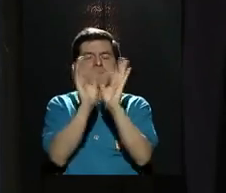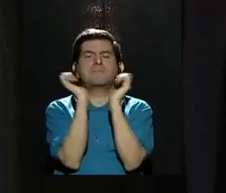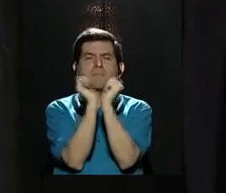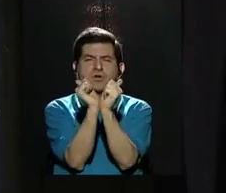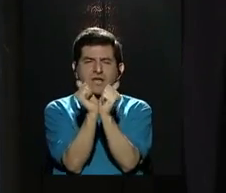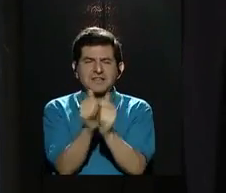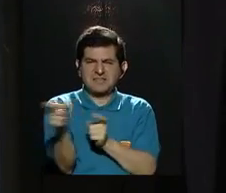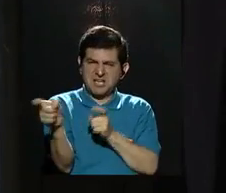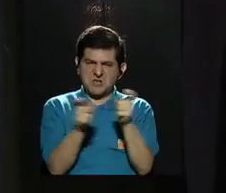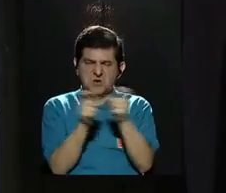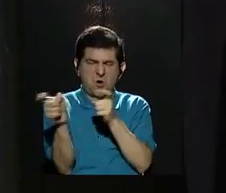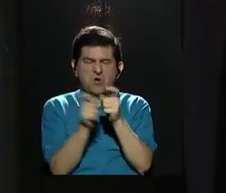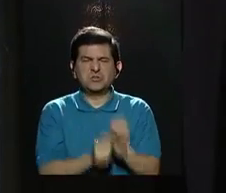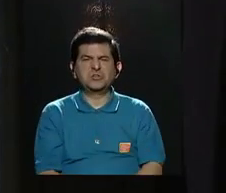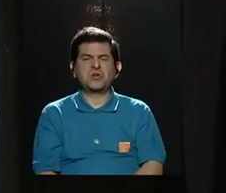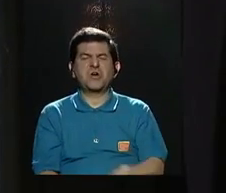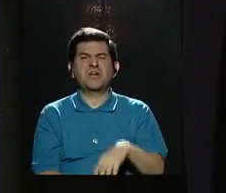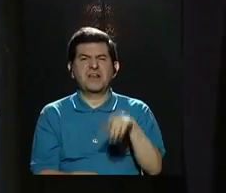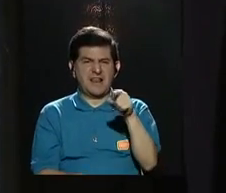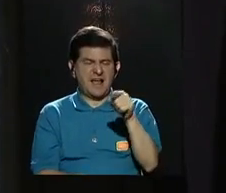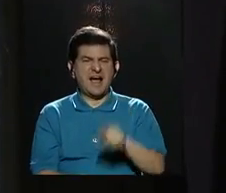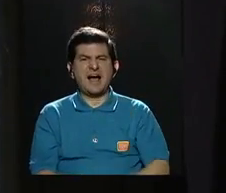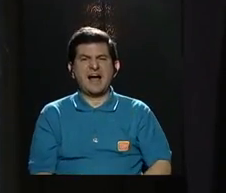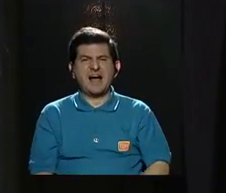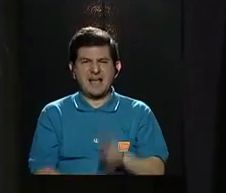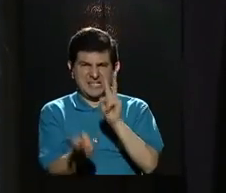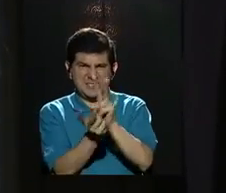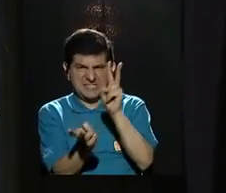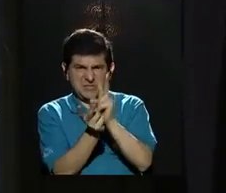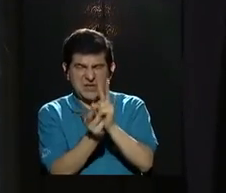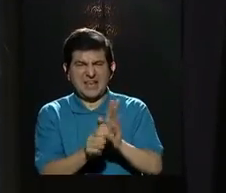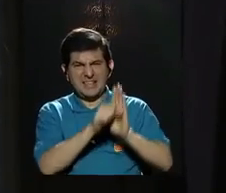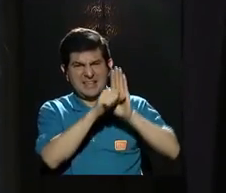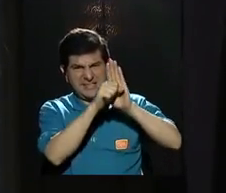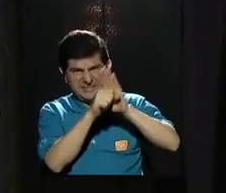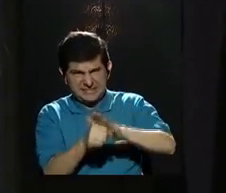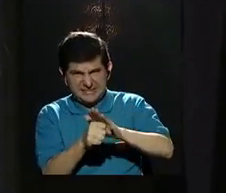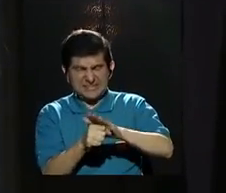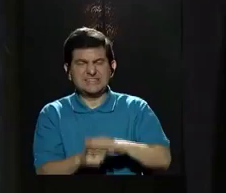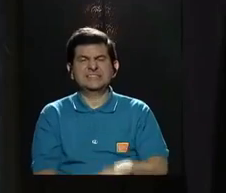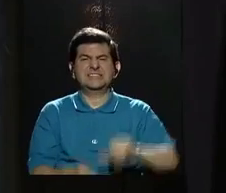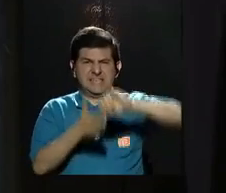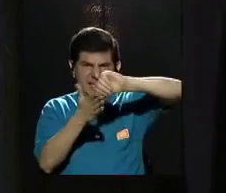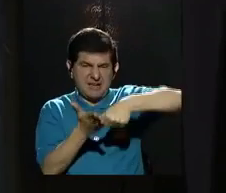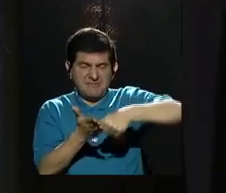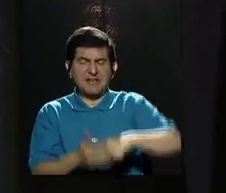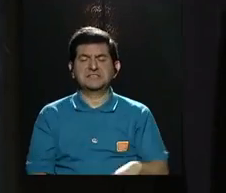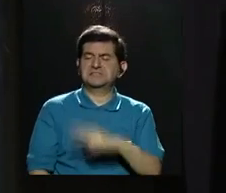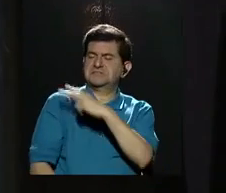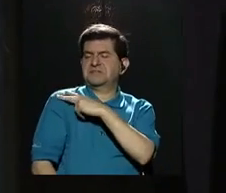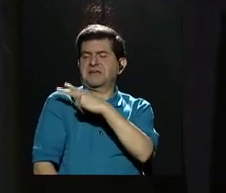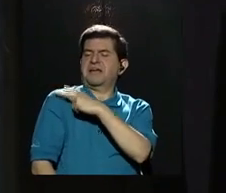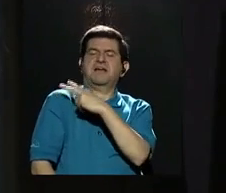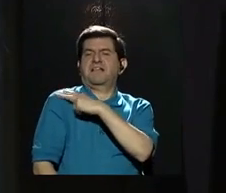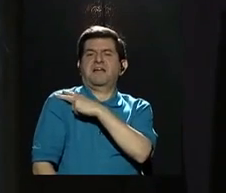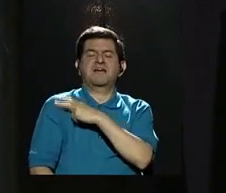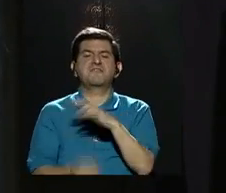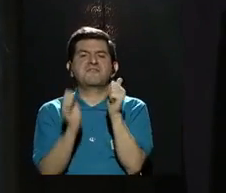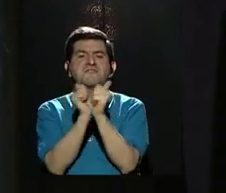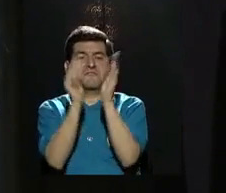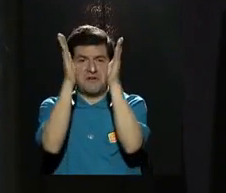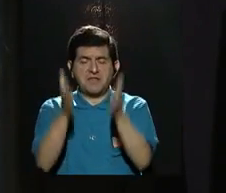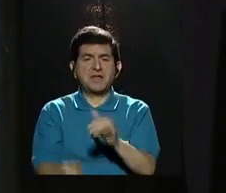dominance mutually reinforced one another. The slave master was the sexual master as